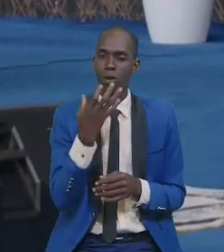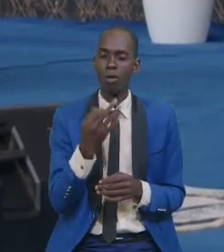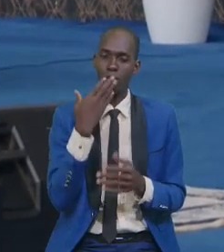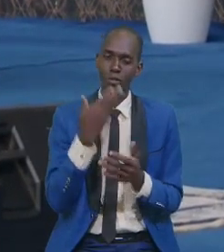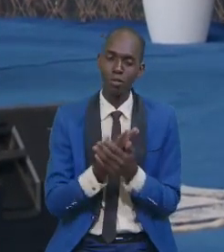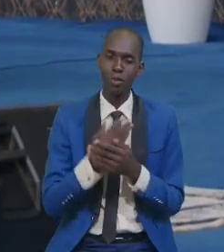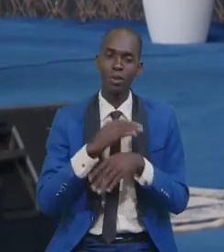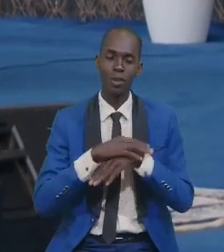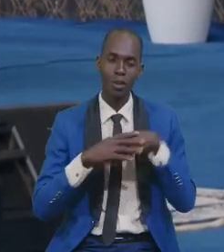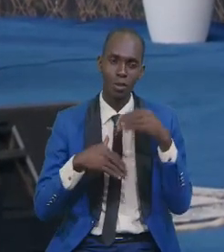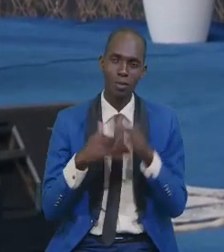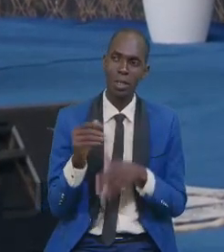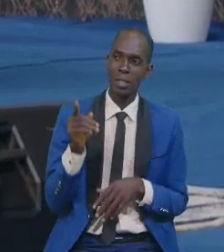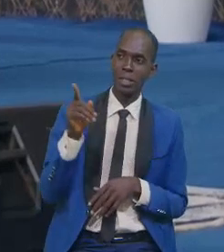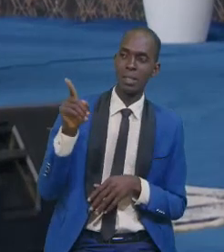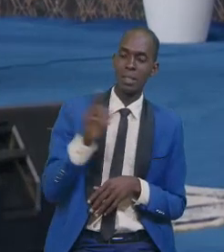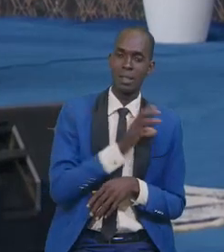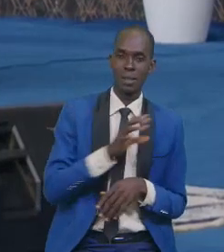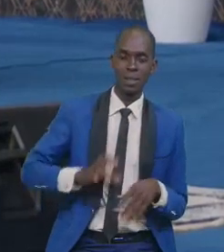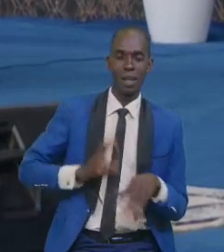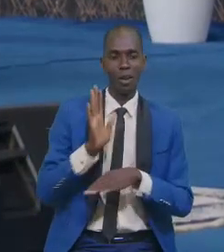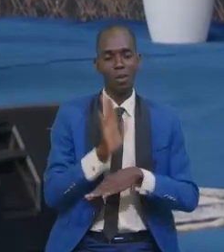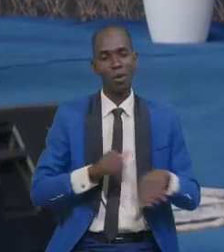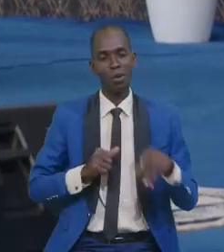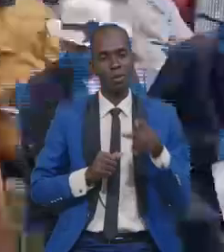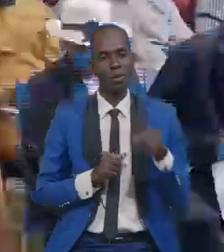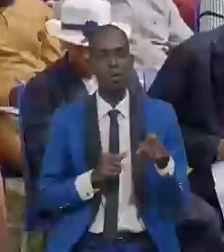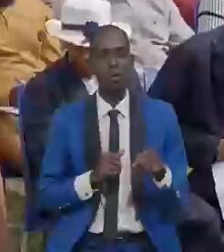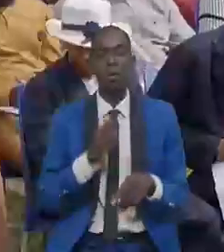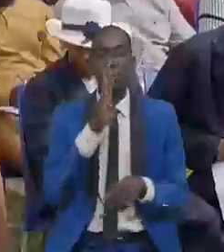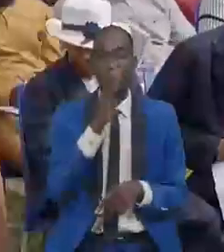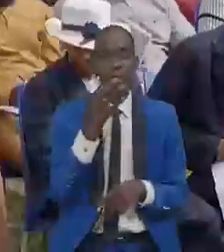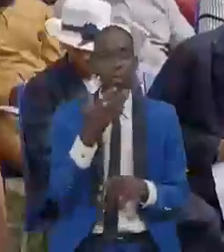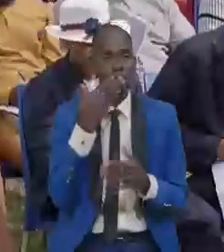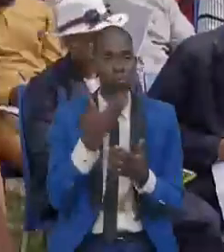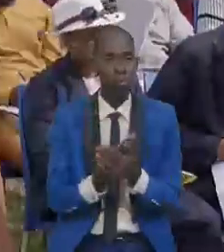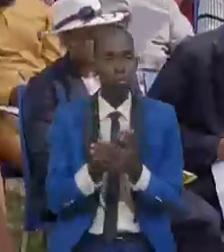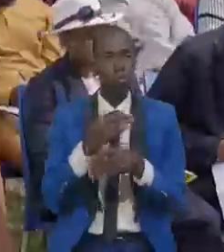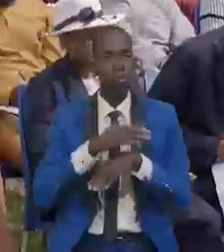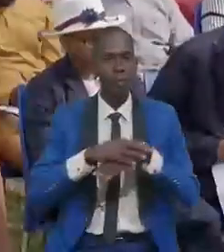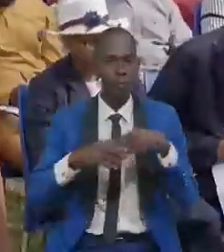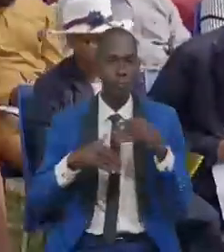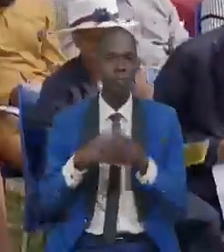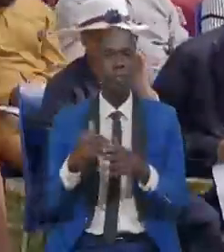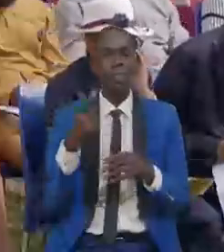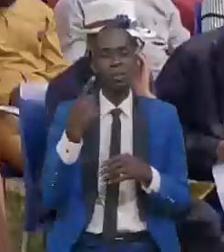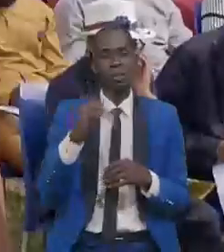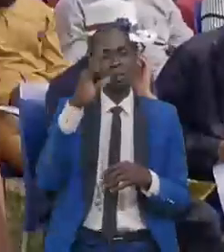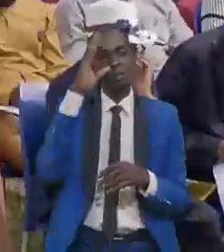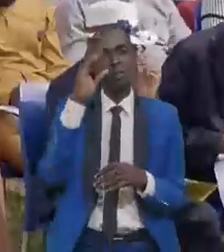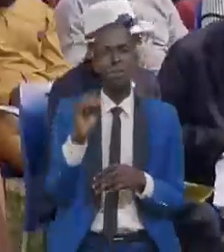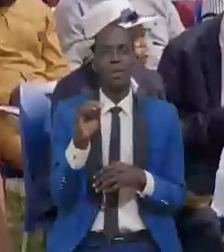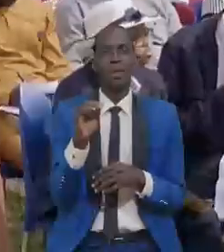he calleth thee. Look at that. Be of good comfort. The man had